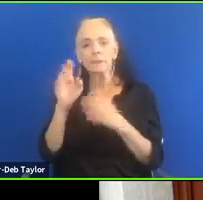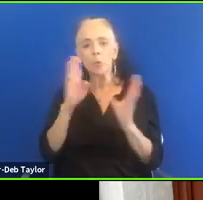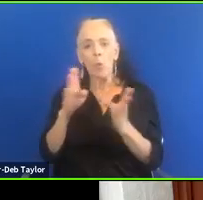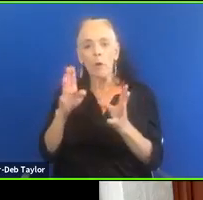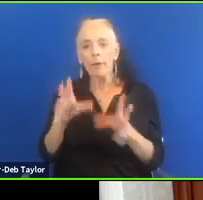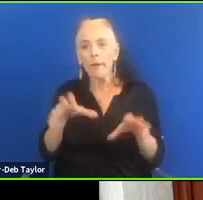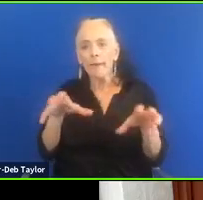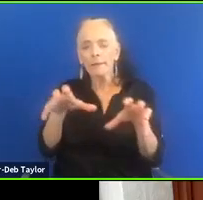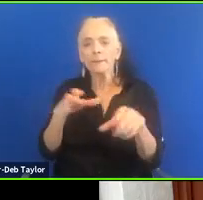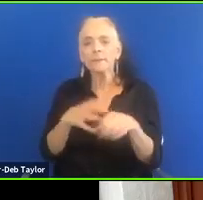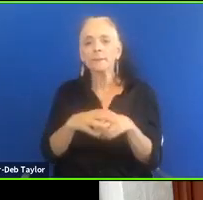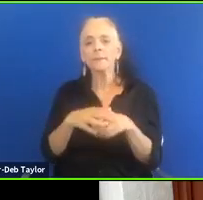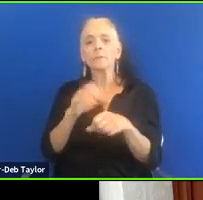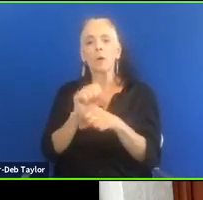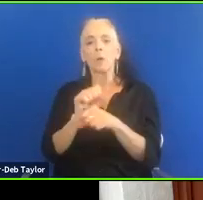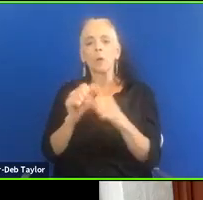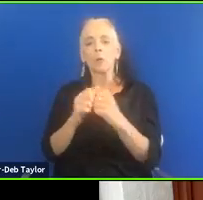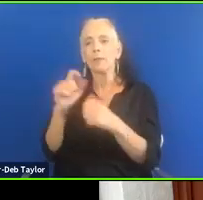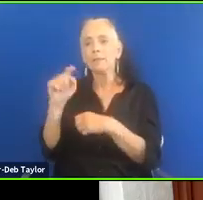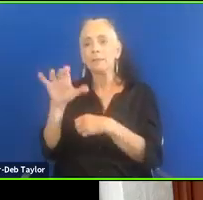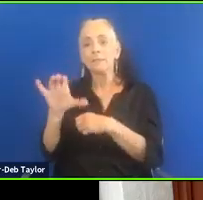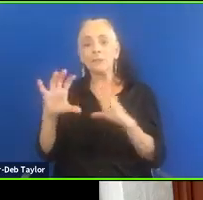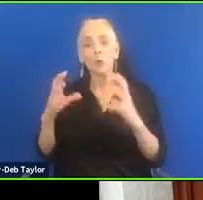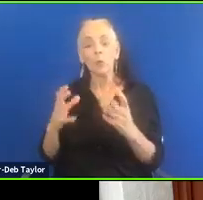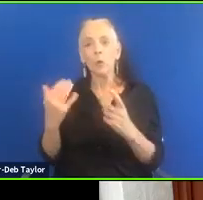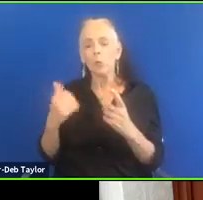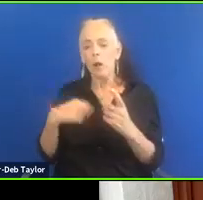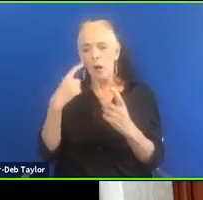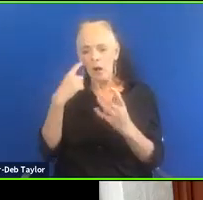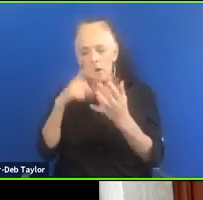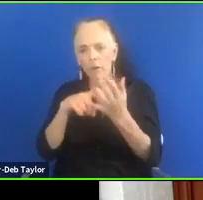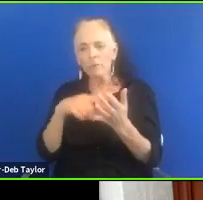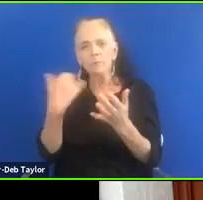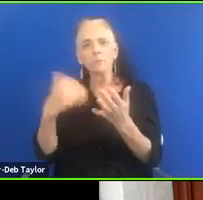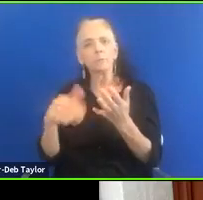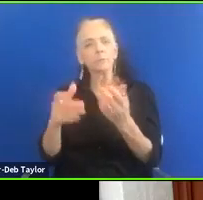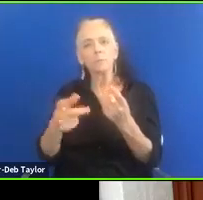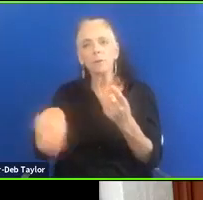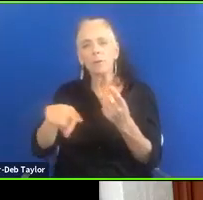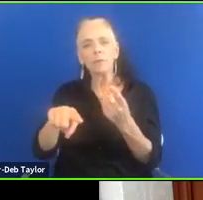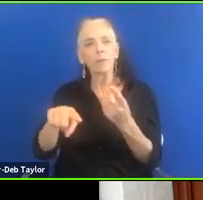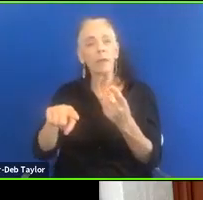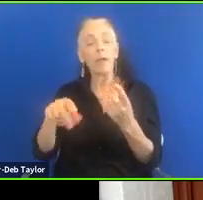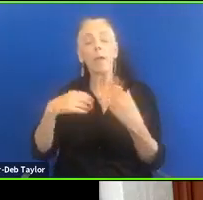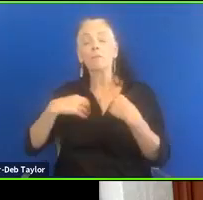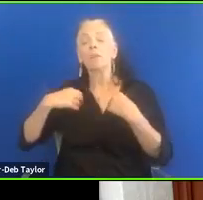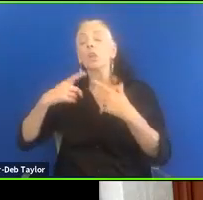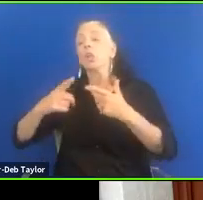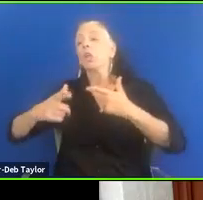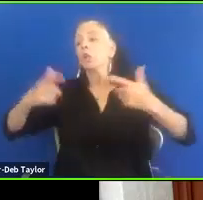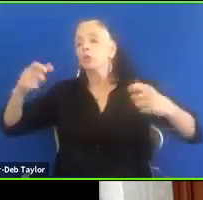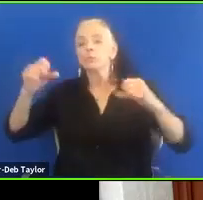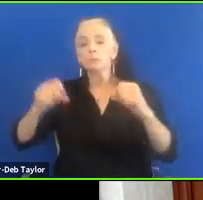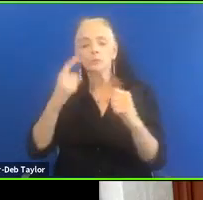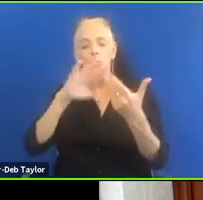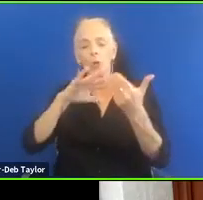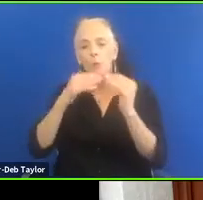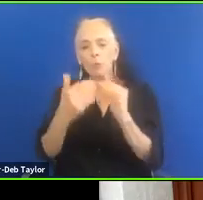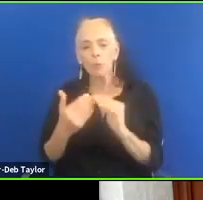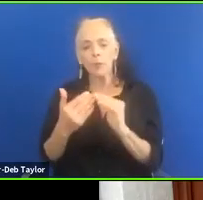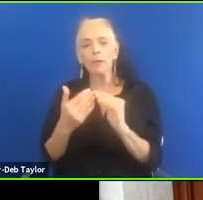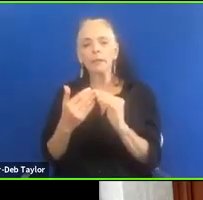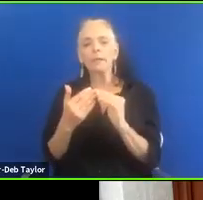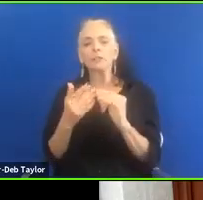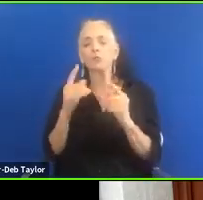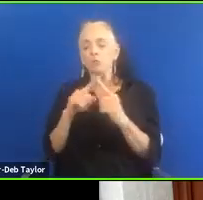Group, is the incredible capacity for communities who control